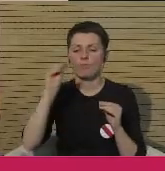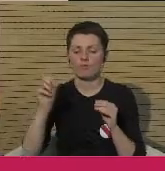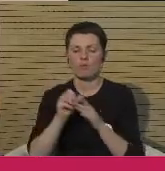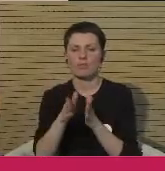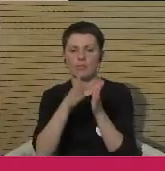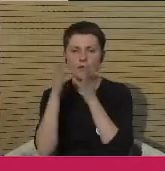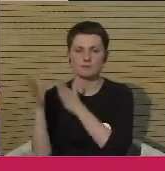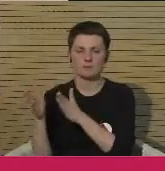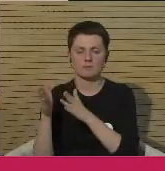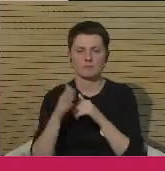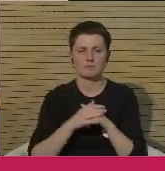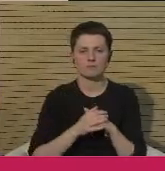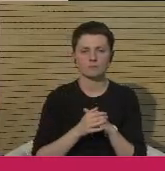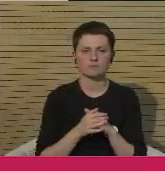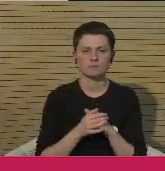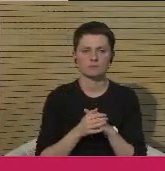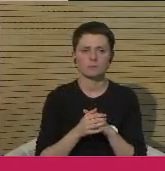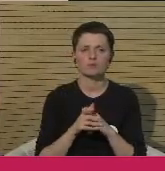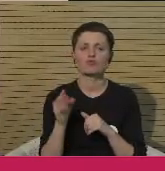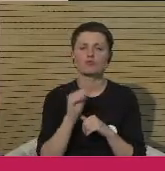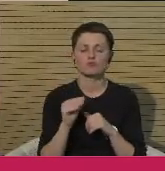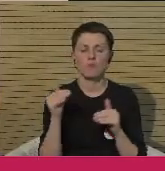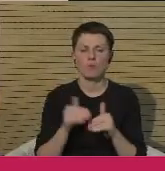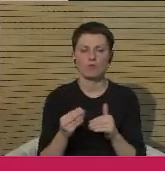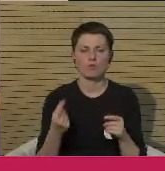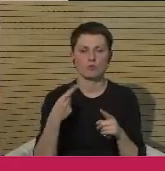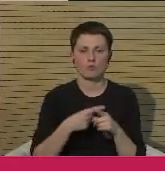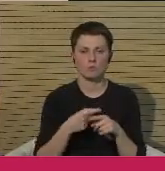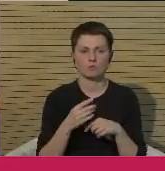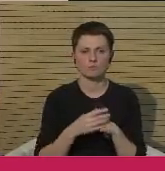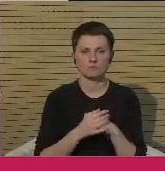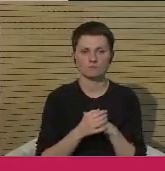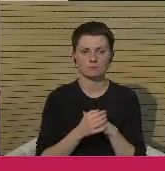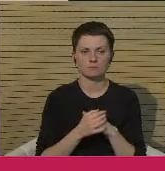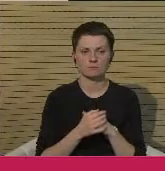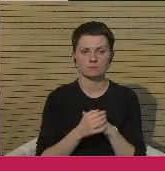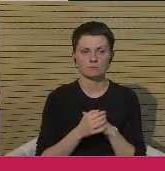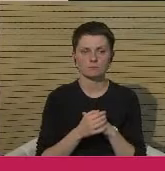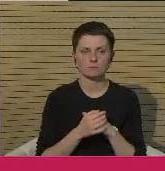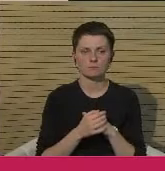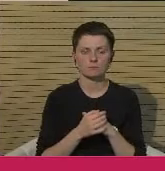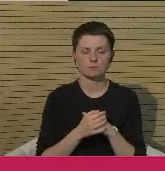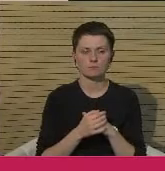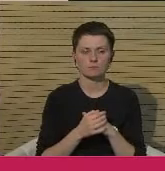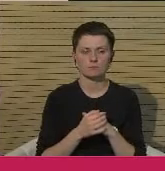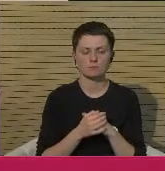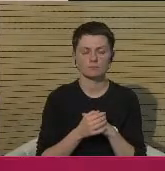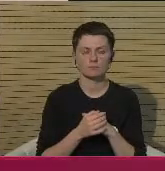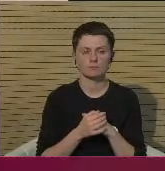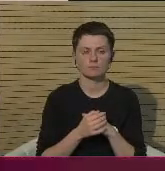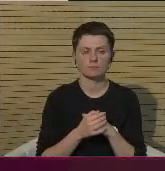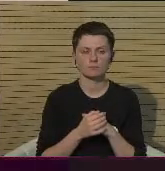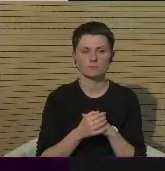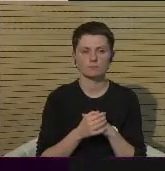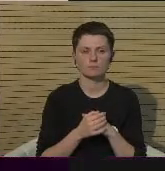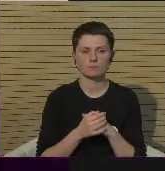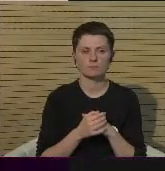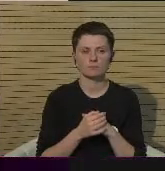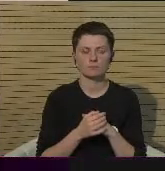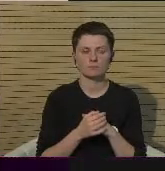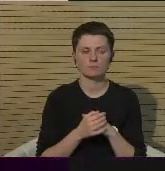why the topic that the European issues are not topic number one. What